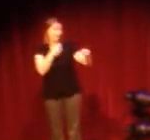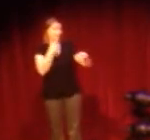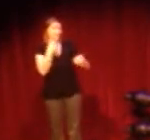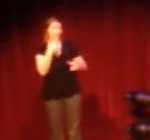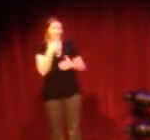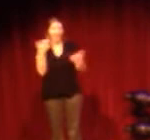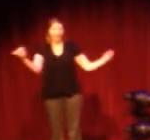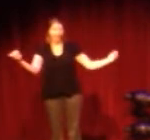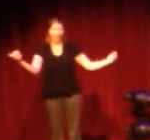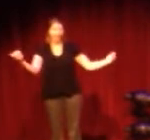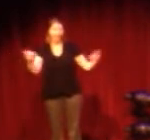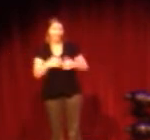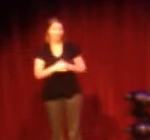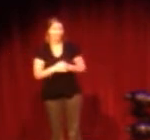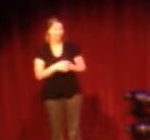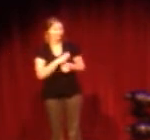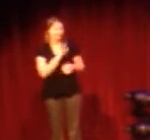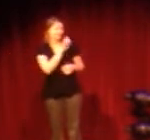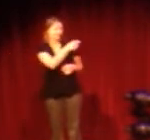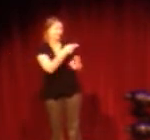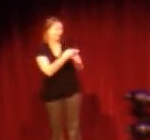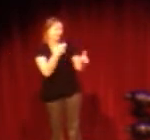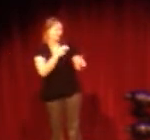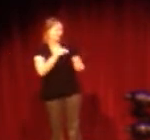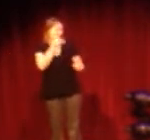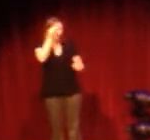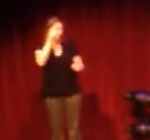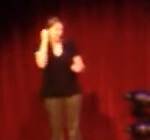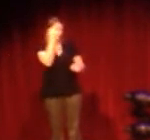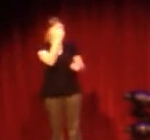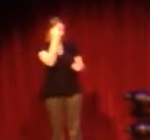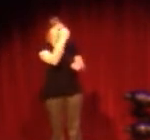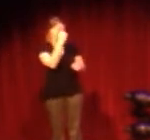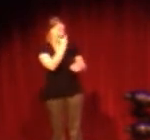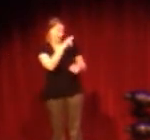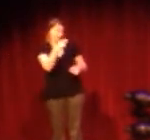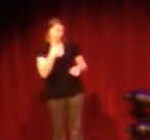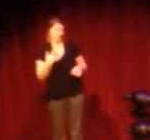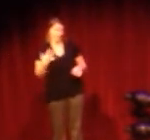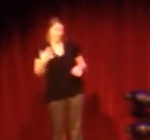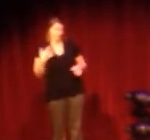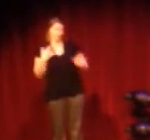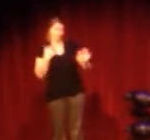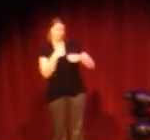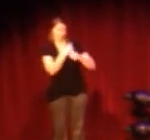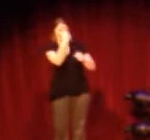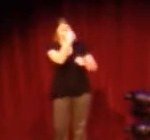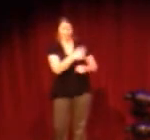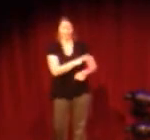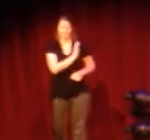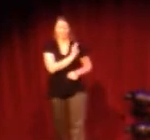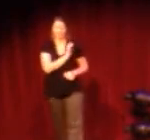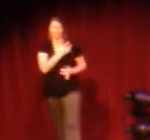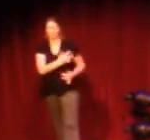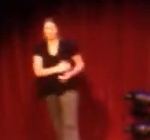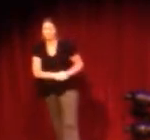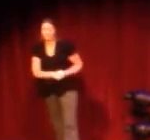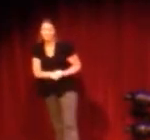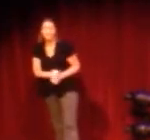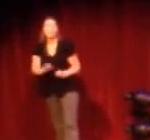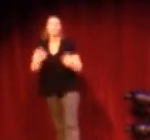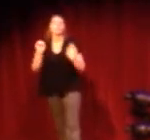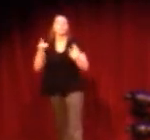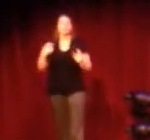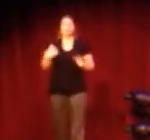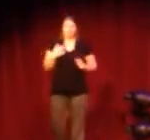went, ah! I bet you she's from like northeastern Illinois. That would totally make sense. So